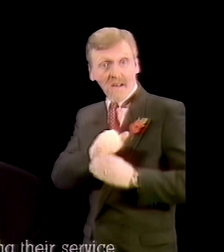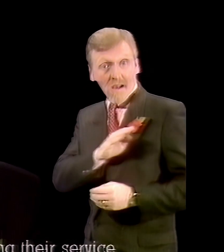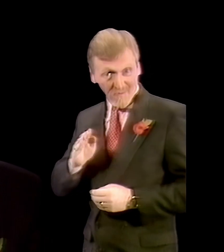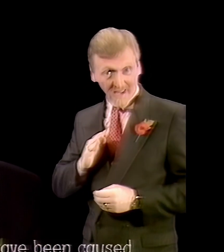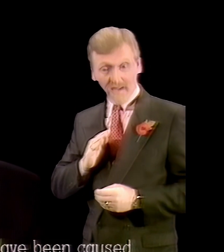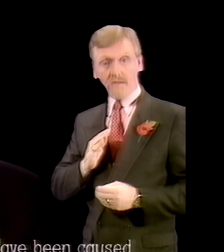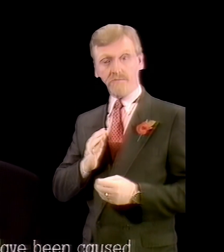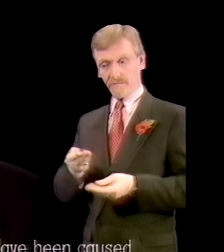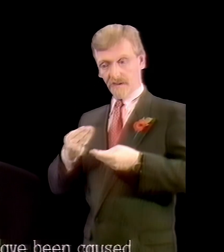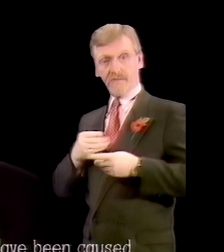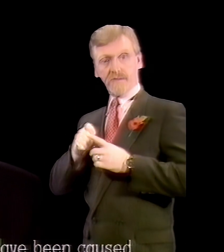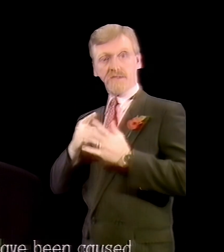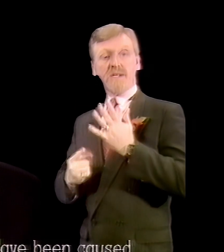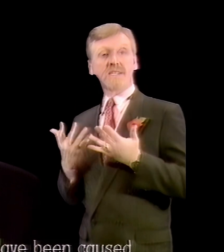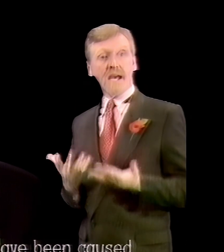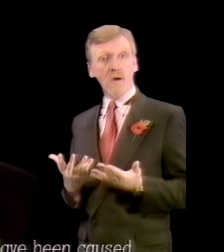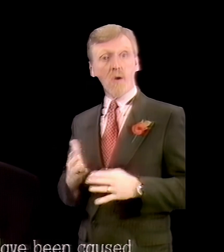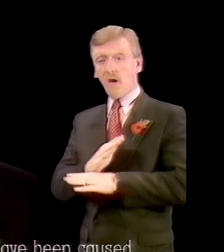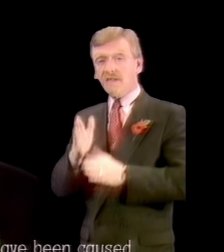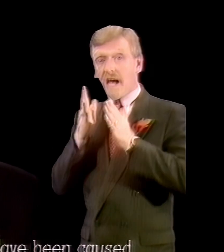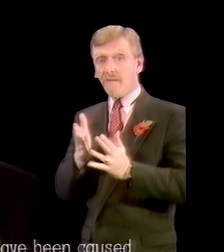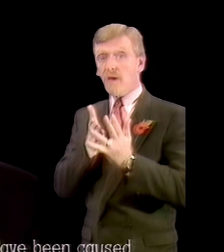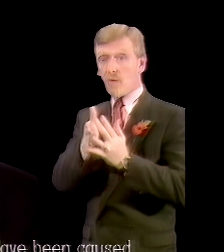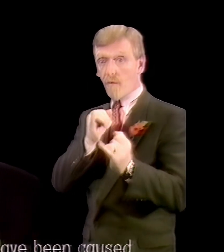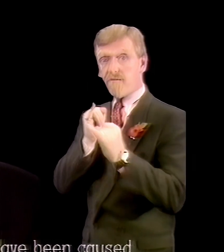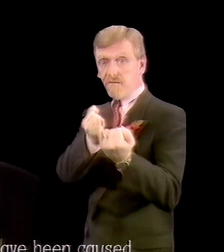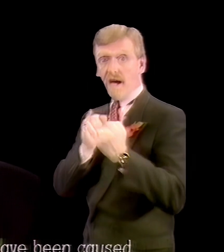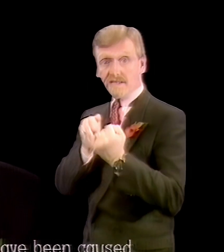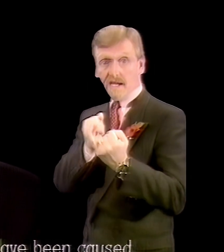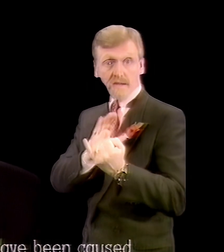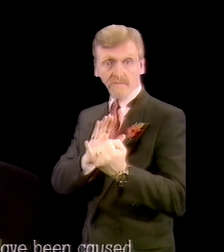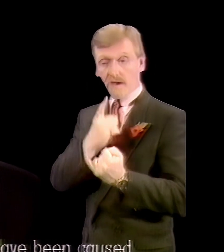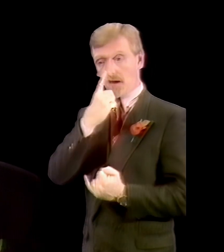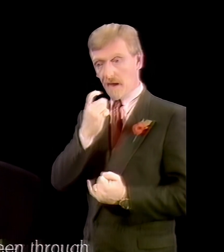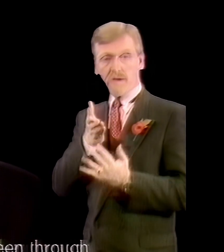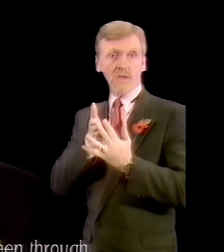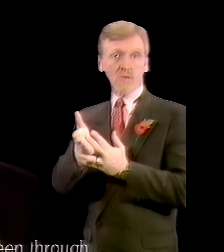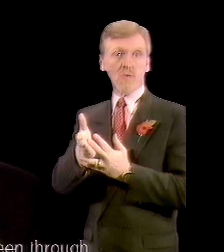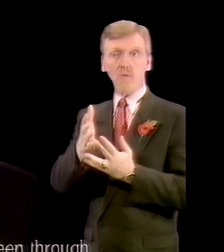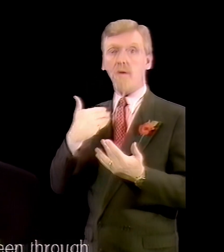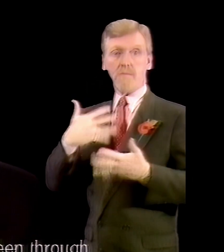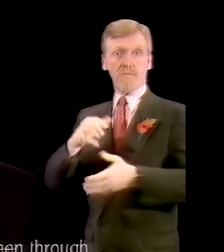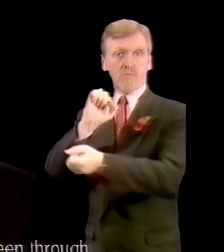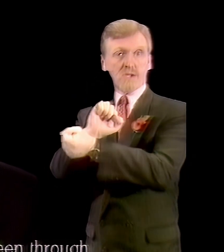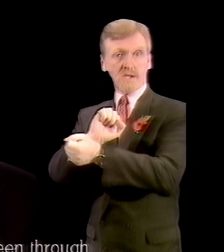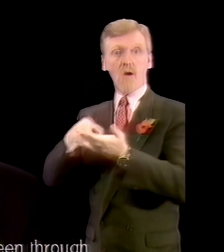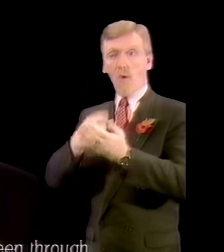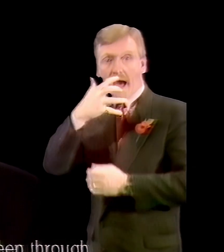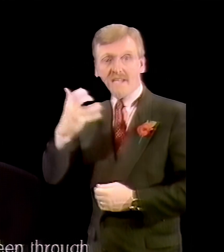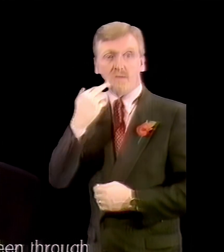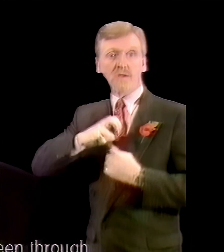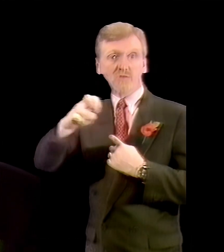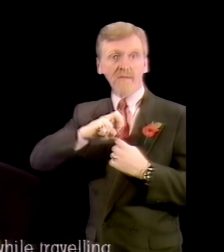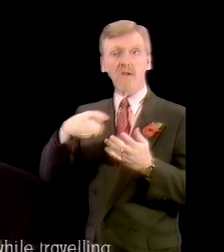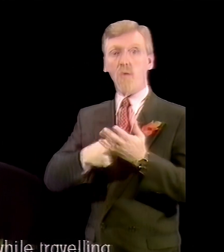now. And it doesn't have to be a disability caused through combat with the enemy. It can have been being a prisoner or an accident while travelling, an